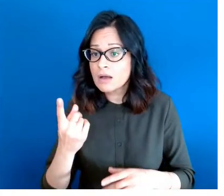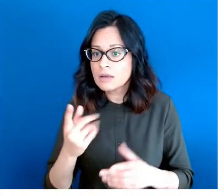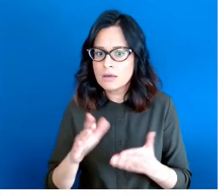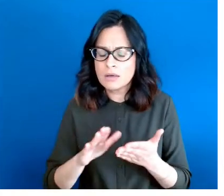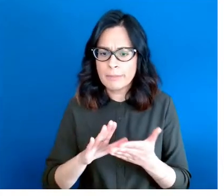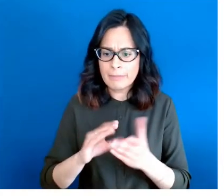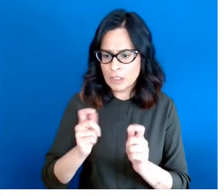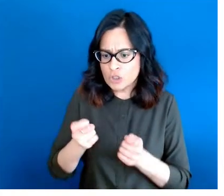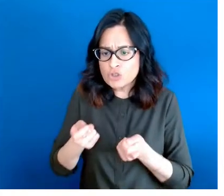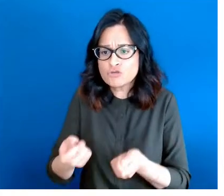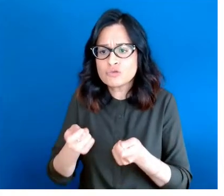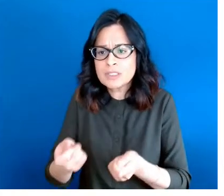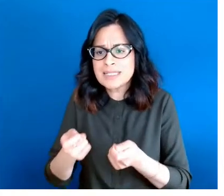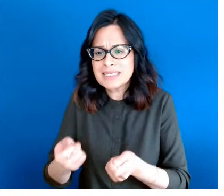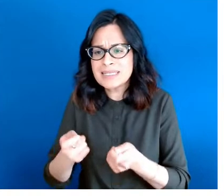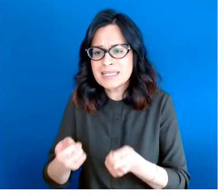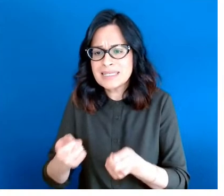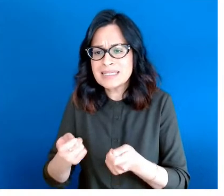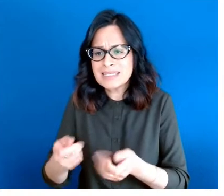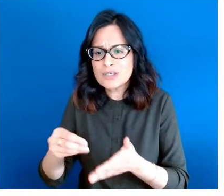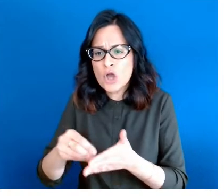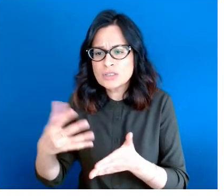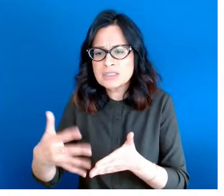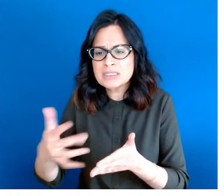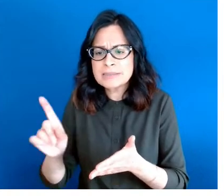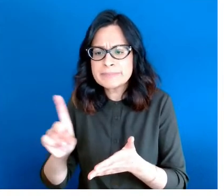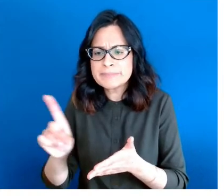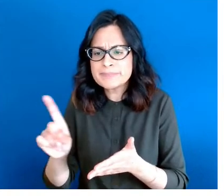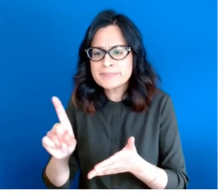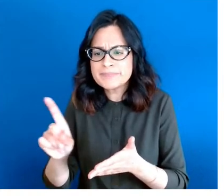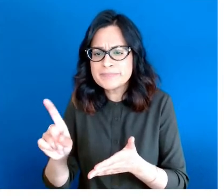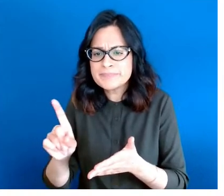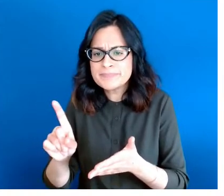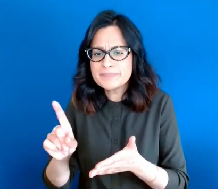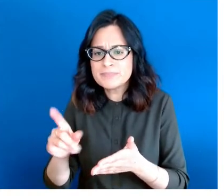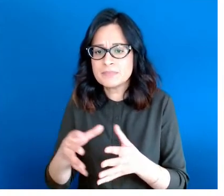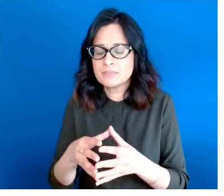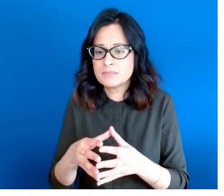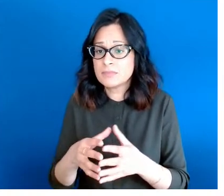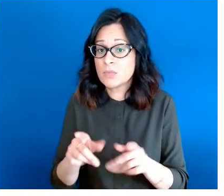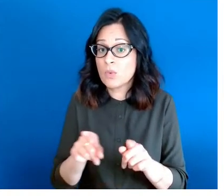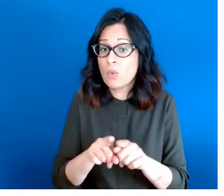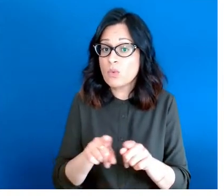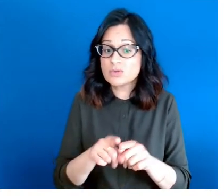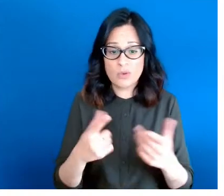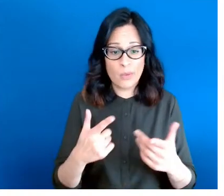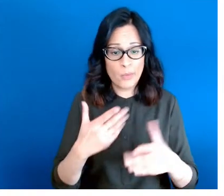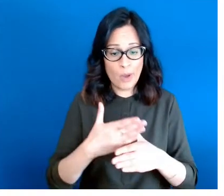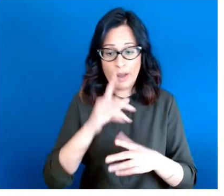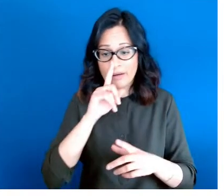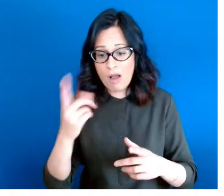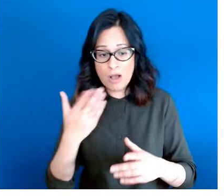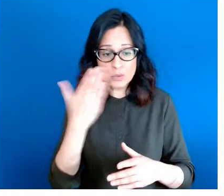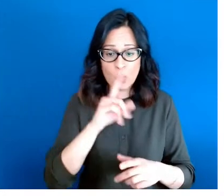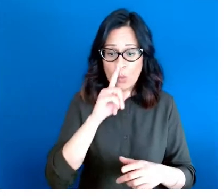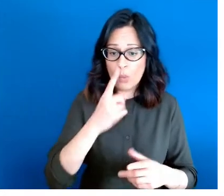allergic rhinitis, but a lot of indirect costs through lost productivity as well.